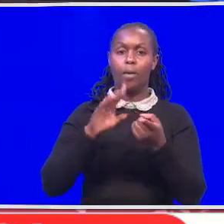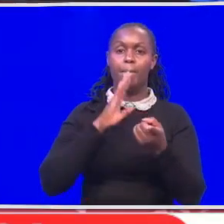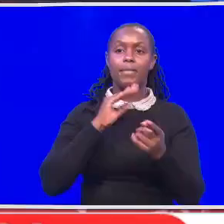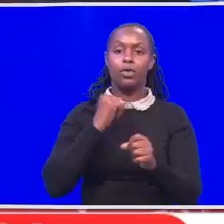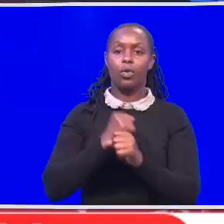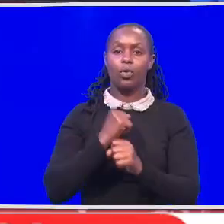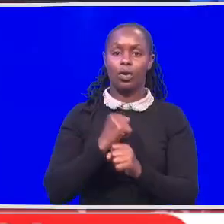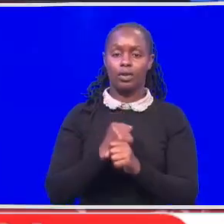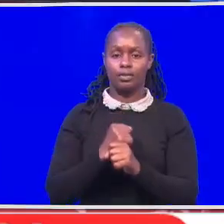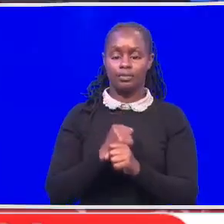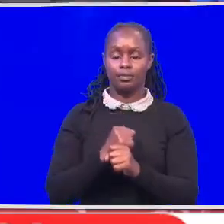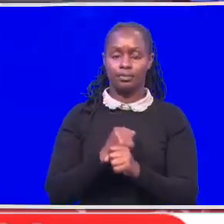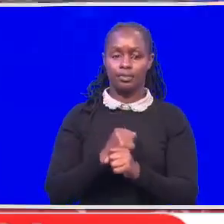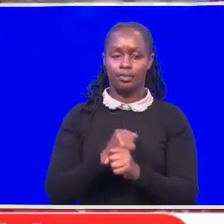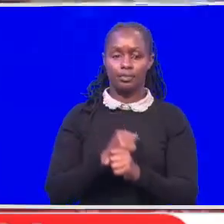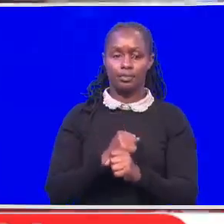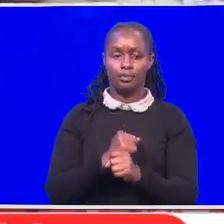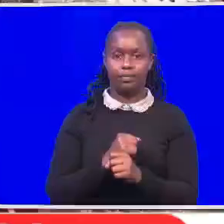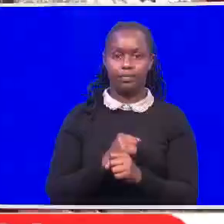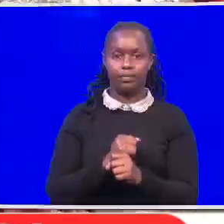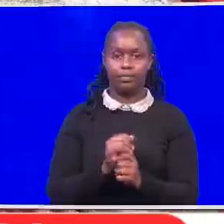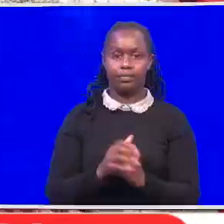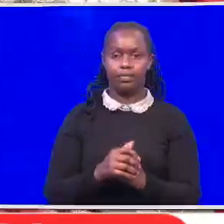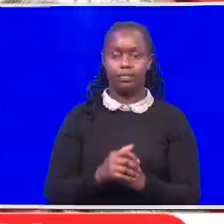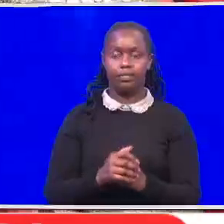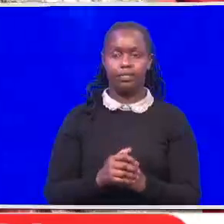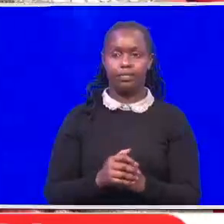Atieno now details.